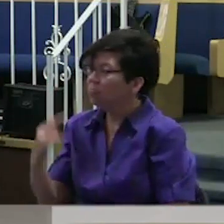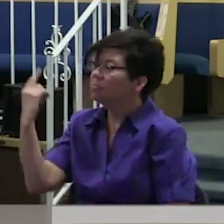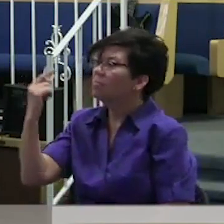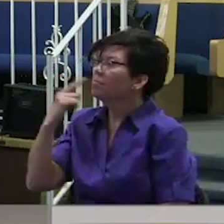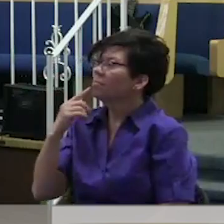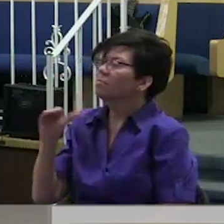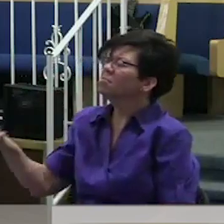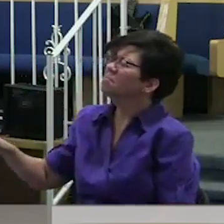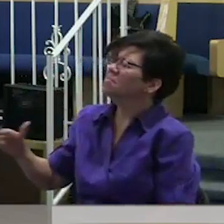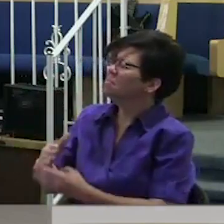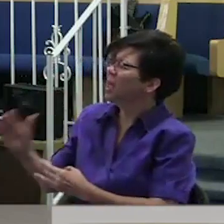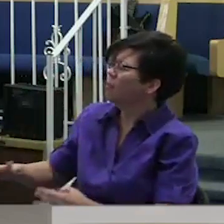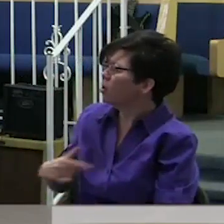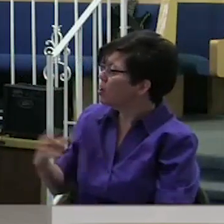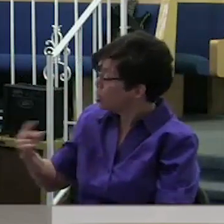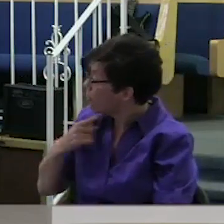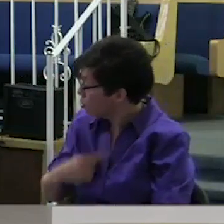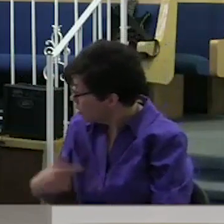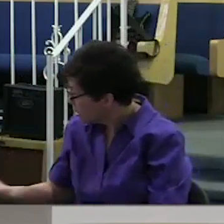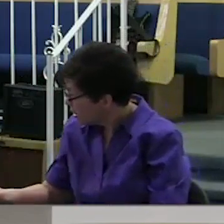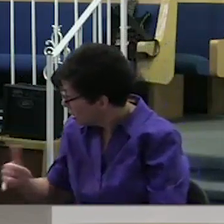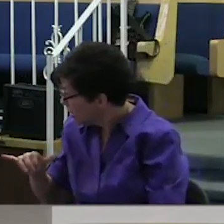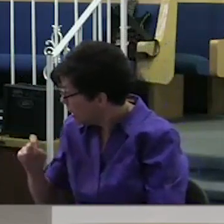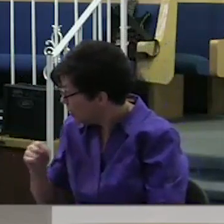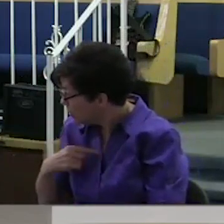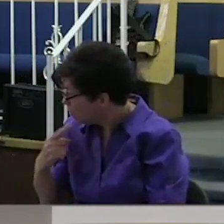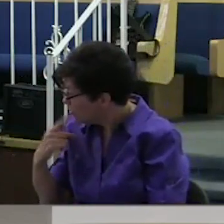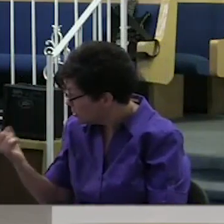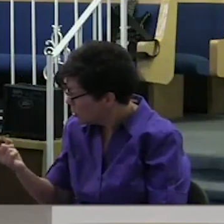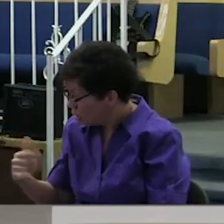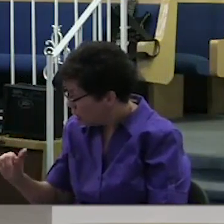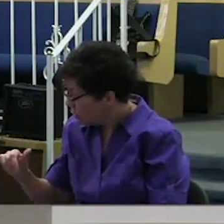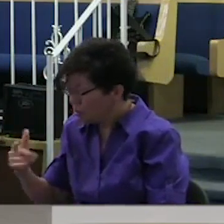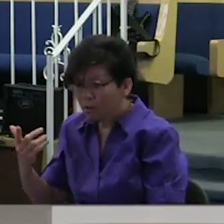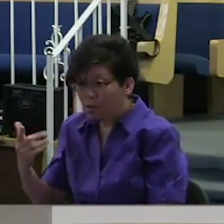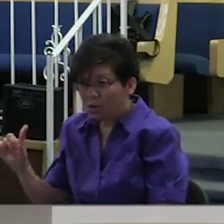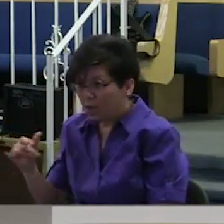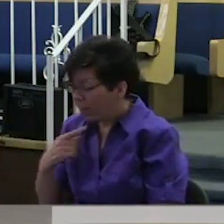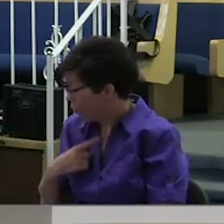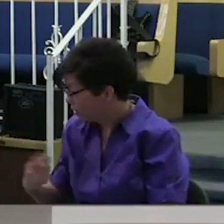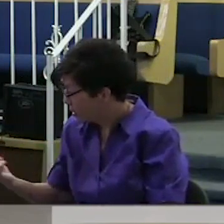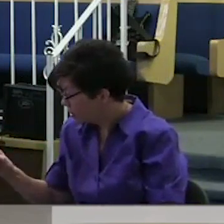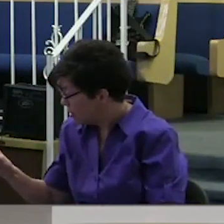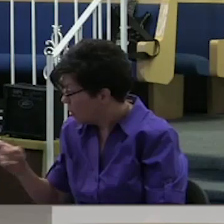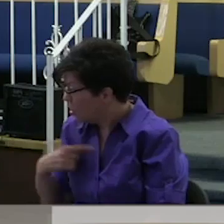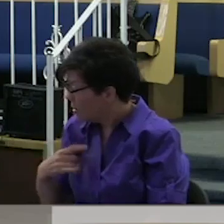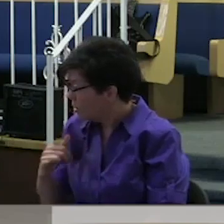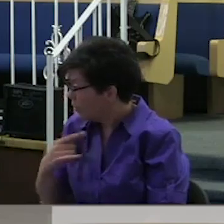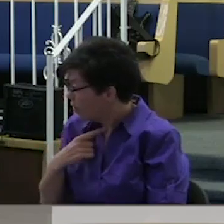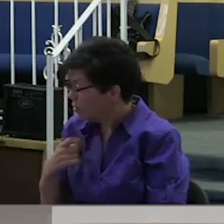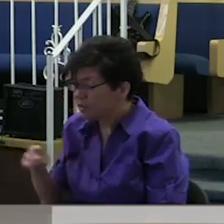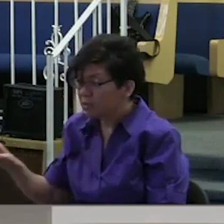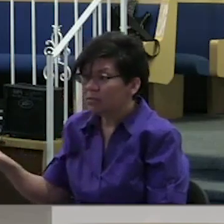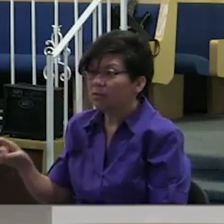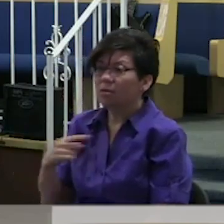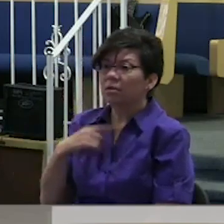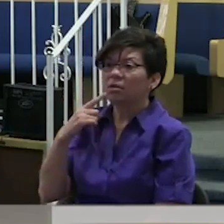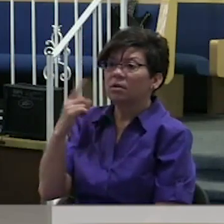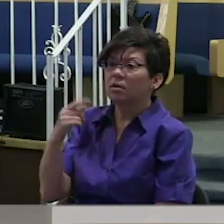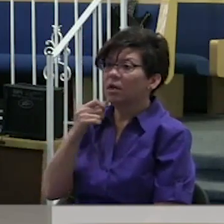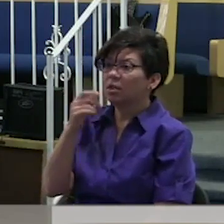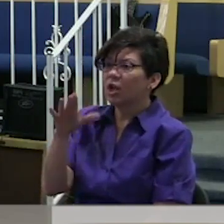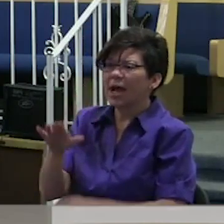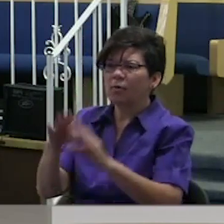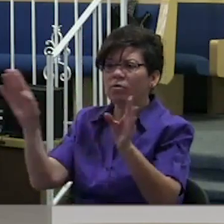your neighbor, "Are you thirsty yet? Are you thirsty yet?" Oh, if you're thirsty, oh, come on into the